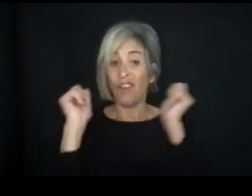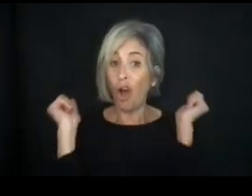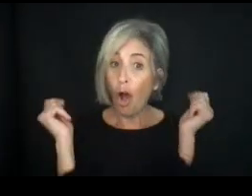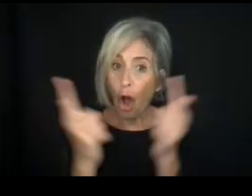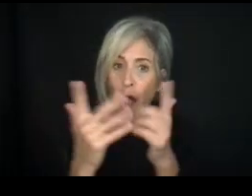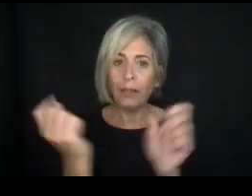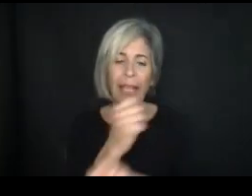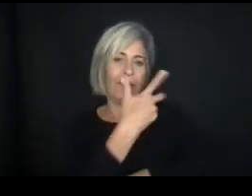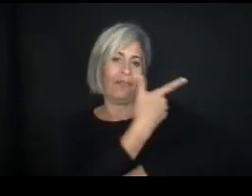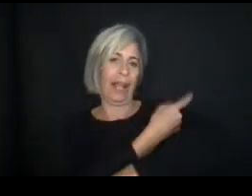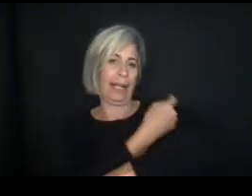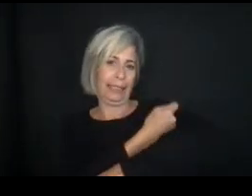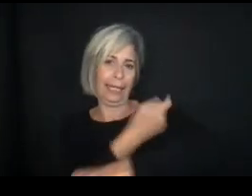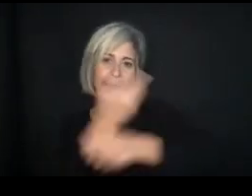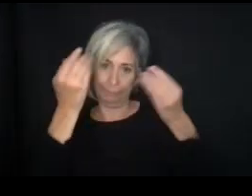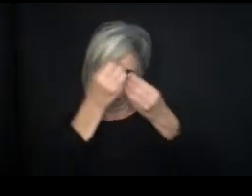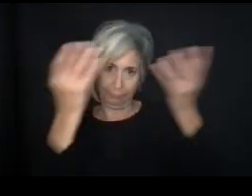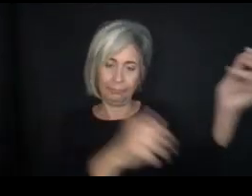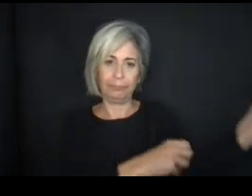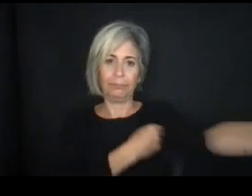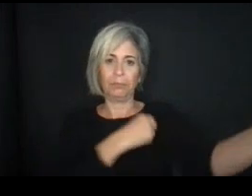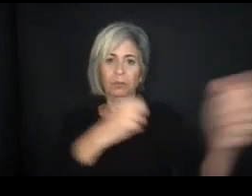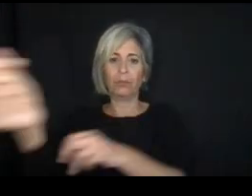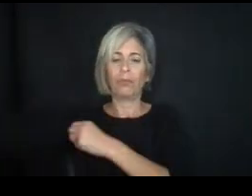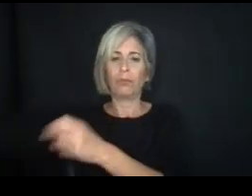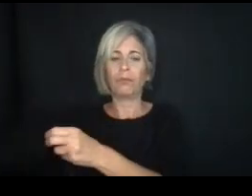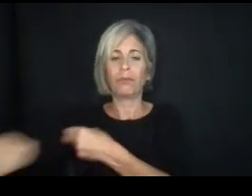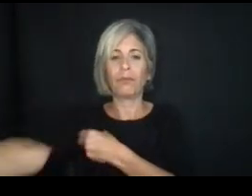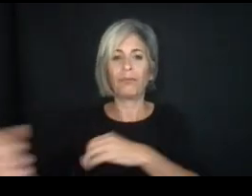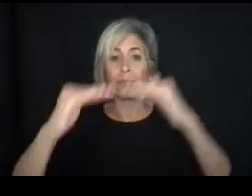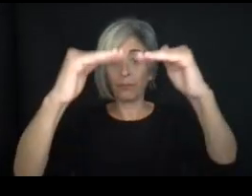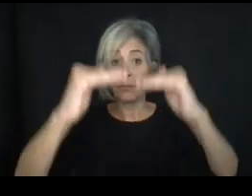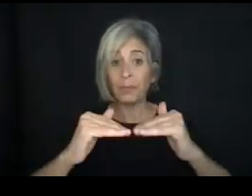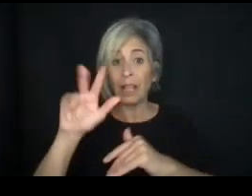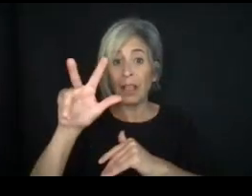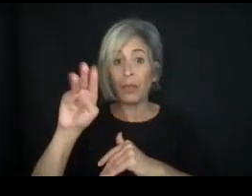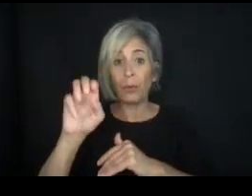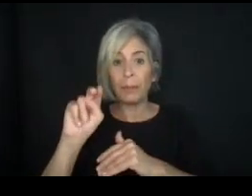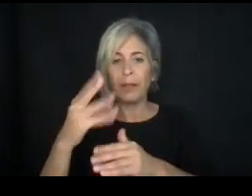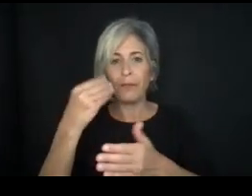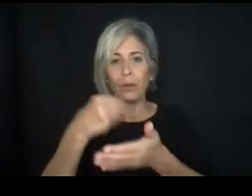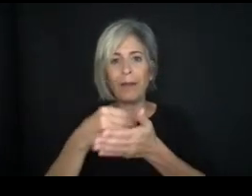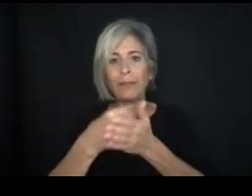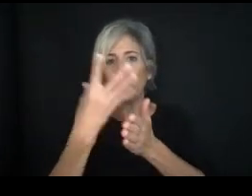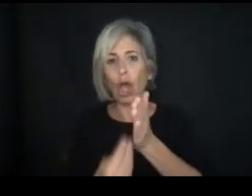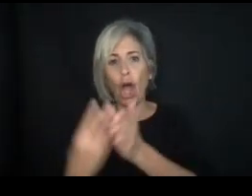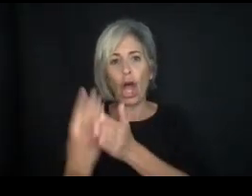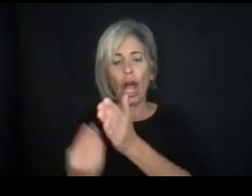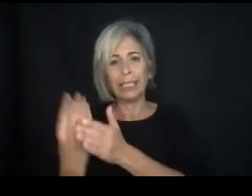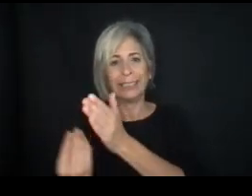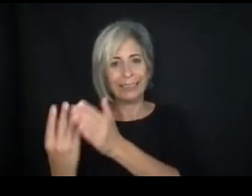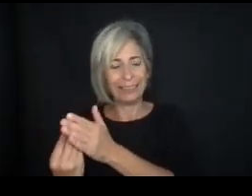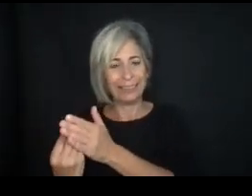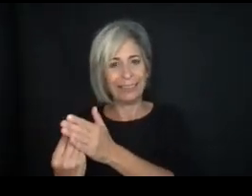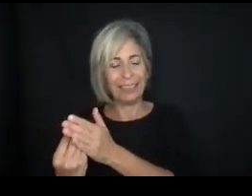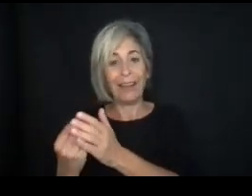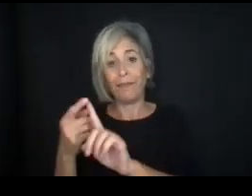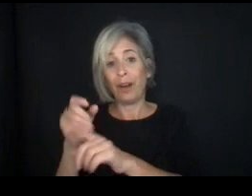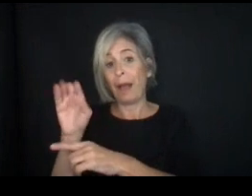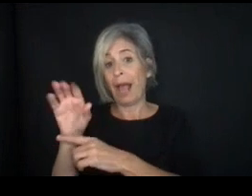vaccinated. The next line is $3 million for revenue losses that are anticipated from October